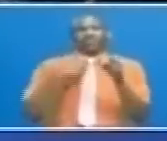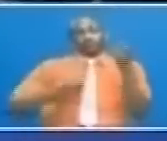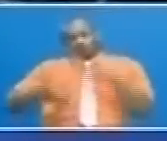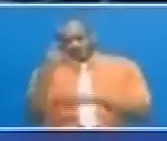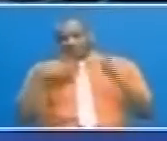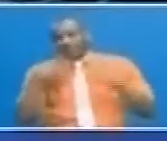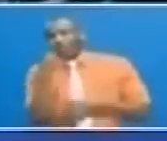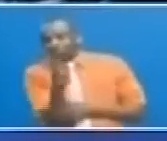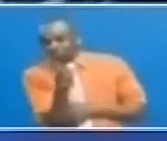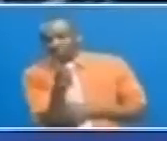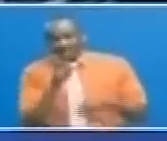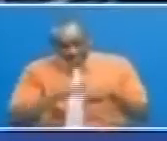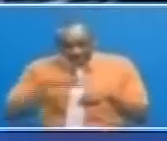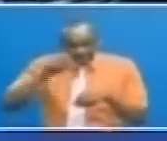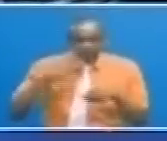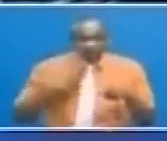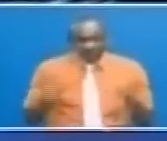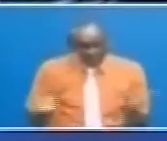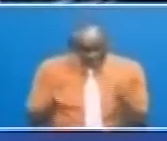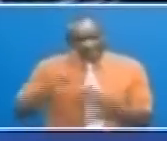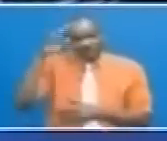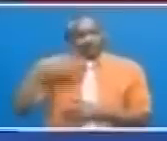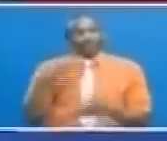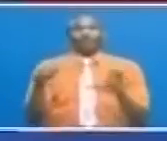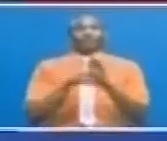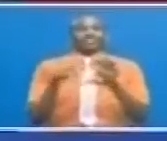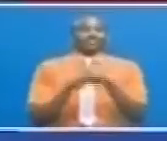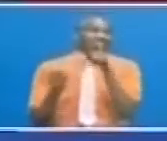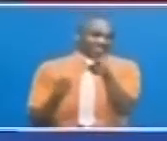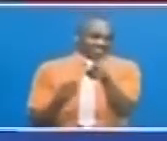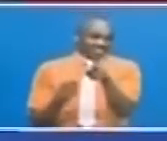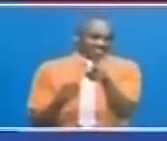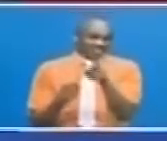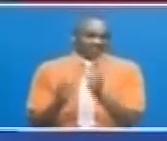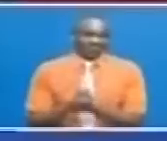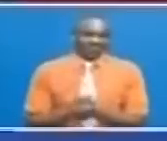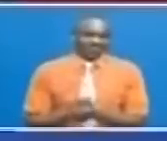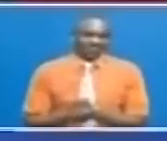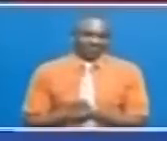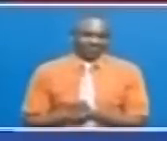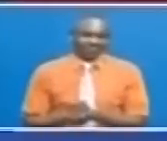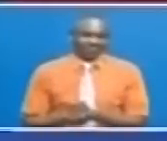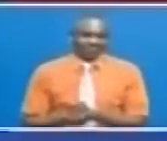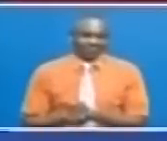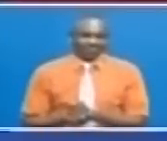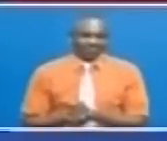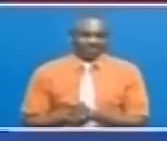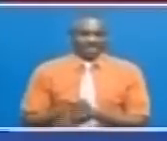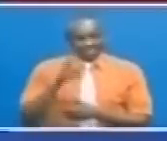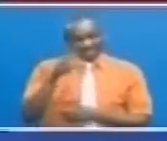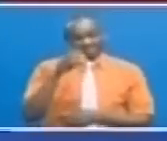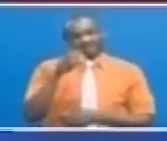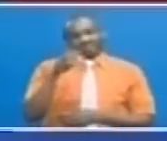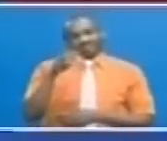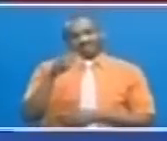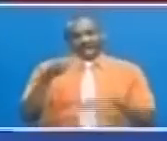reward competitors as they seek to encourage more competitors to take part in the prestigious event. FM Africa